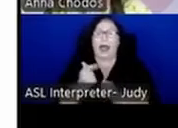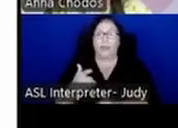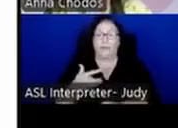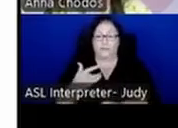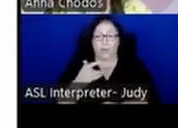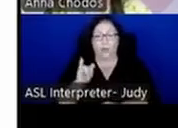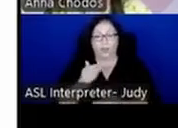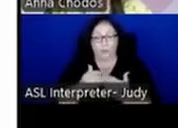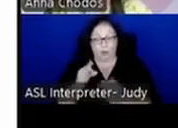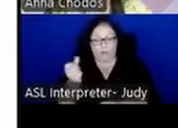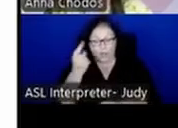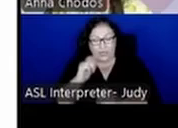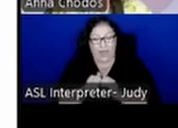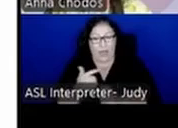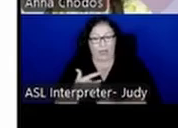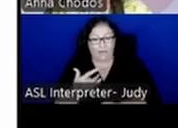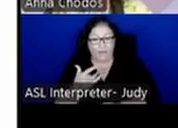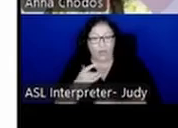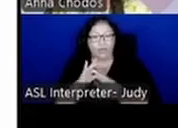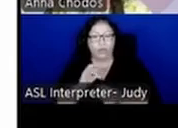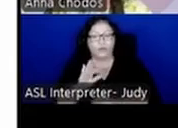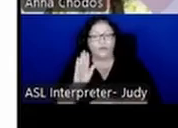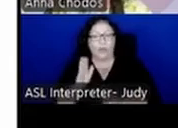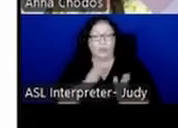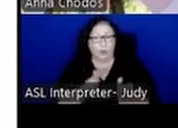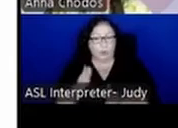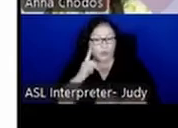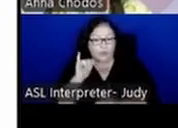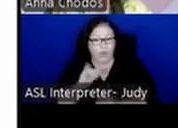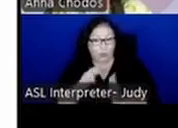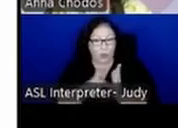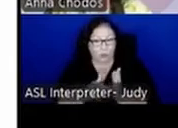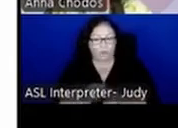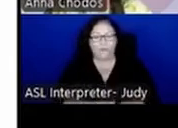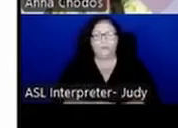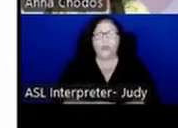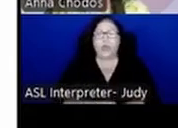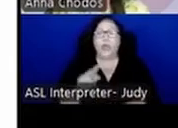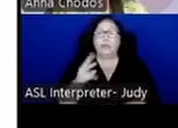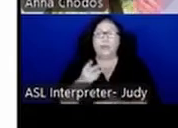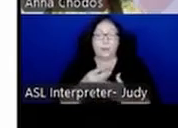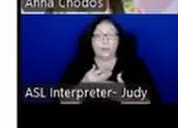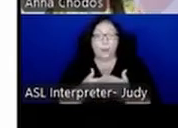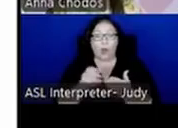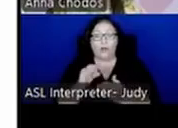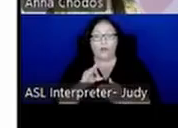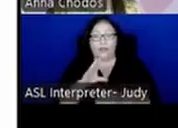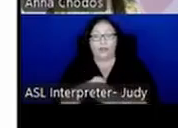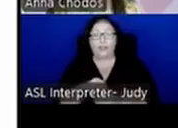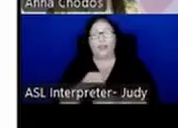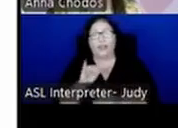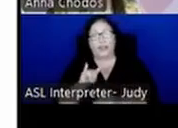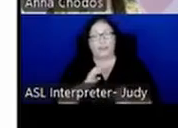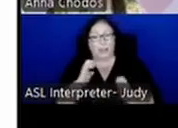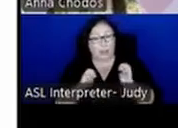they feel in terms of their preparation for that role. The second part of engaging, though, is, of course, around the emotional well-being piece